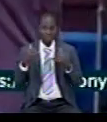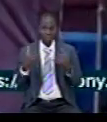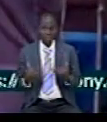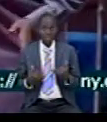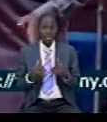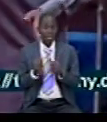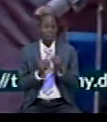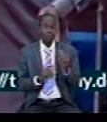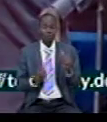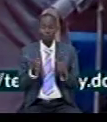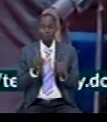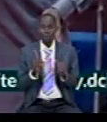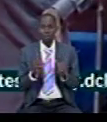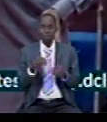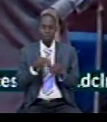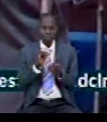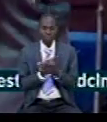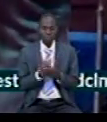is dried.